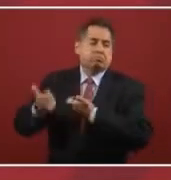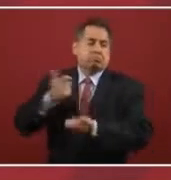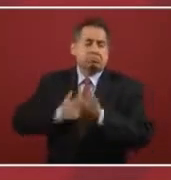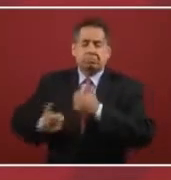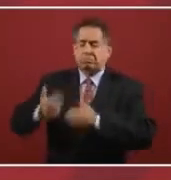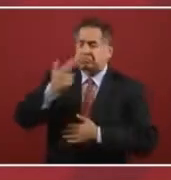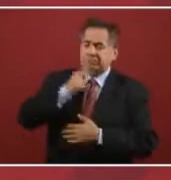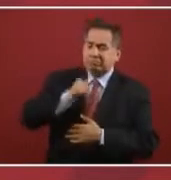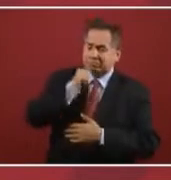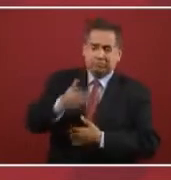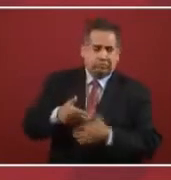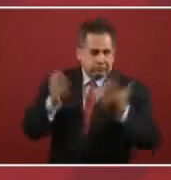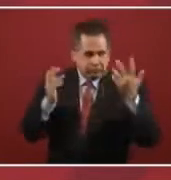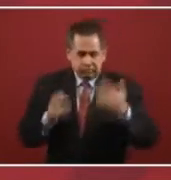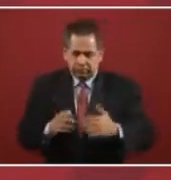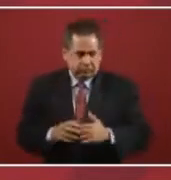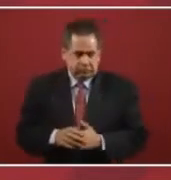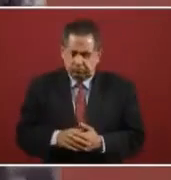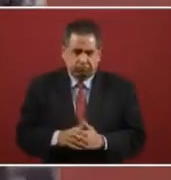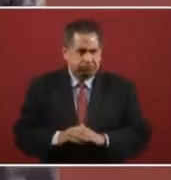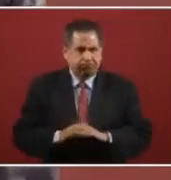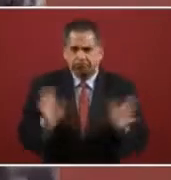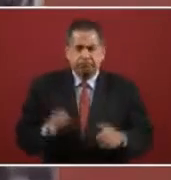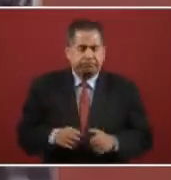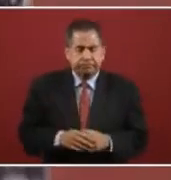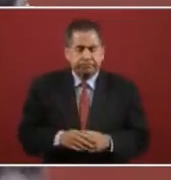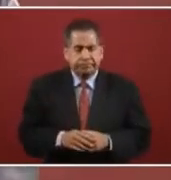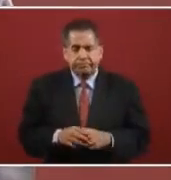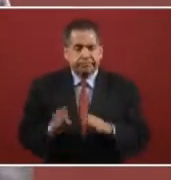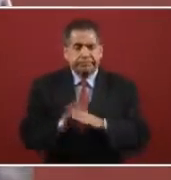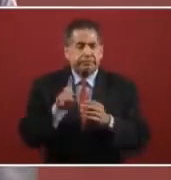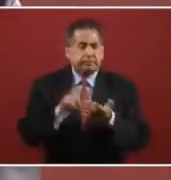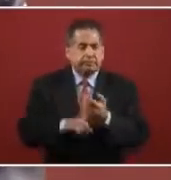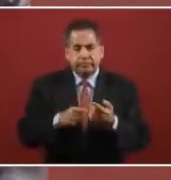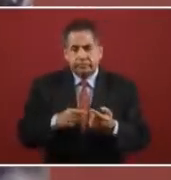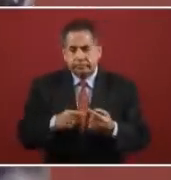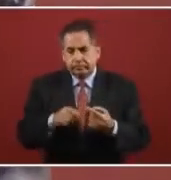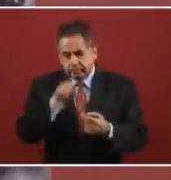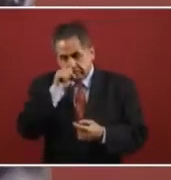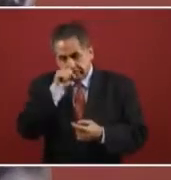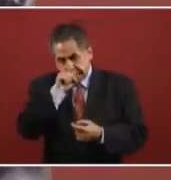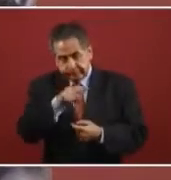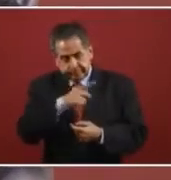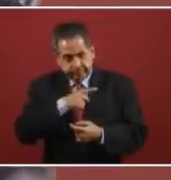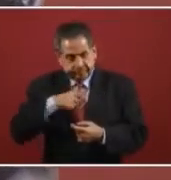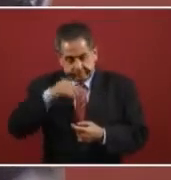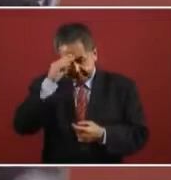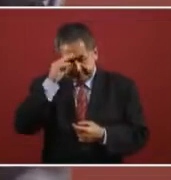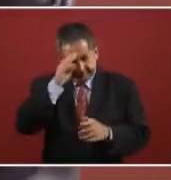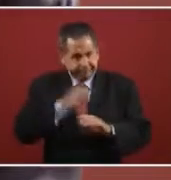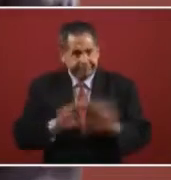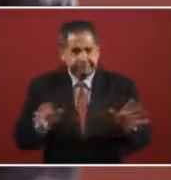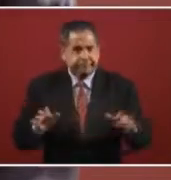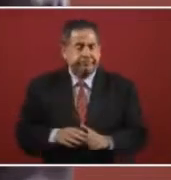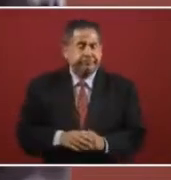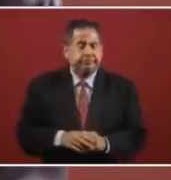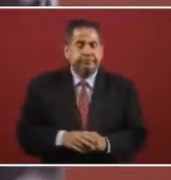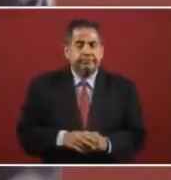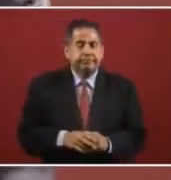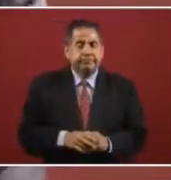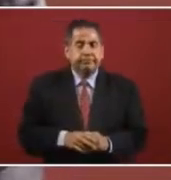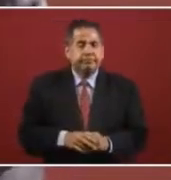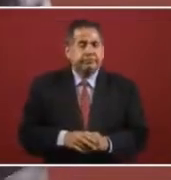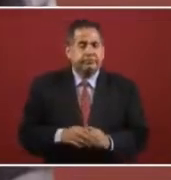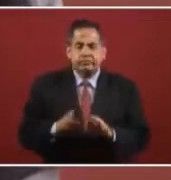entonces, to be supported. Eso es lo que tiene que tomarse en consideración. That's what you need to take into consideration. Eso, that